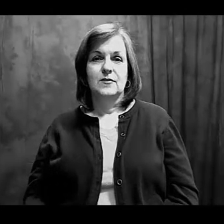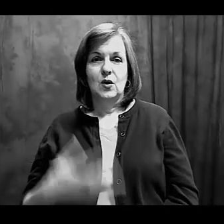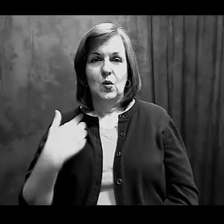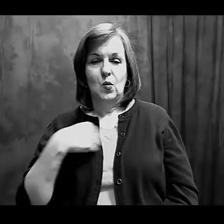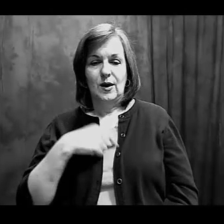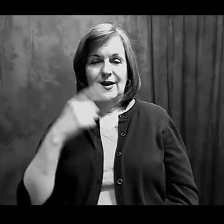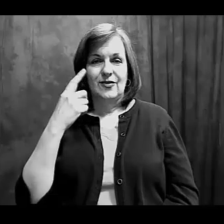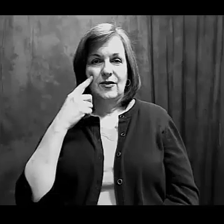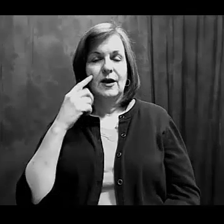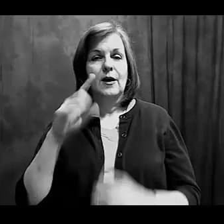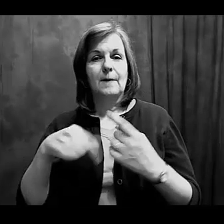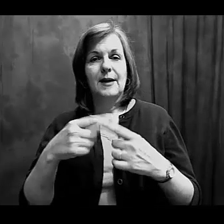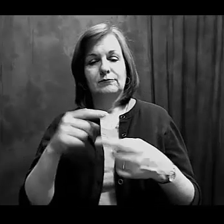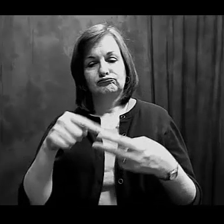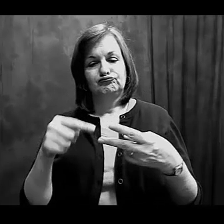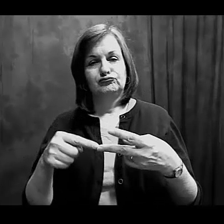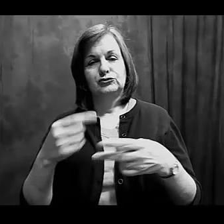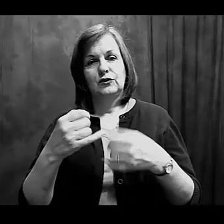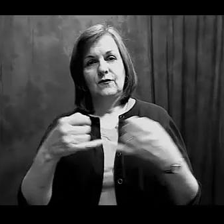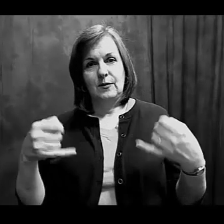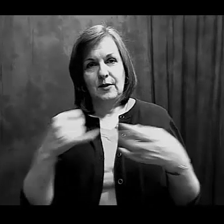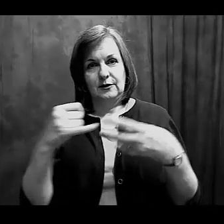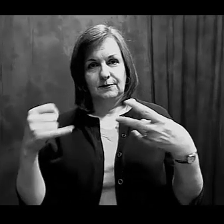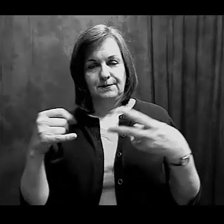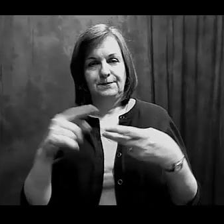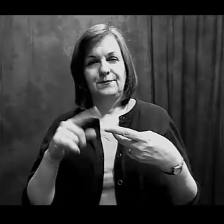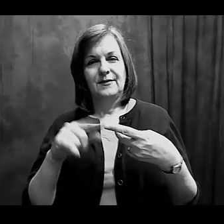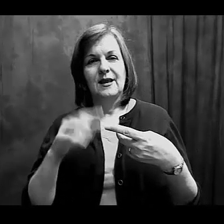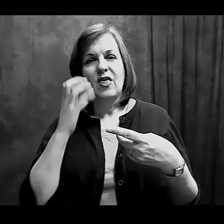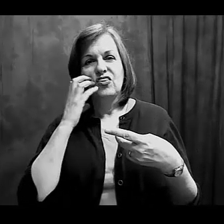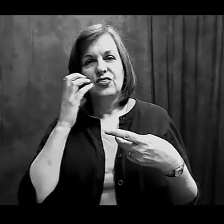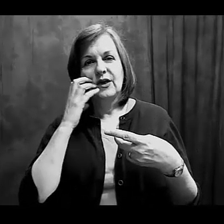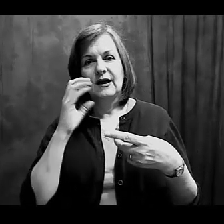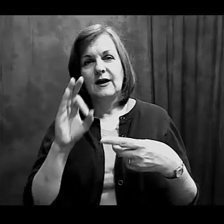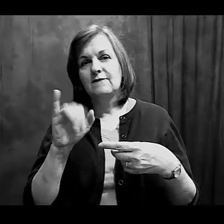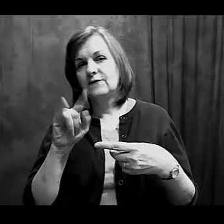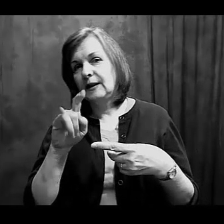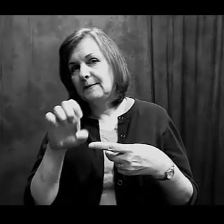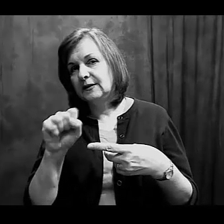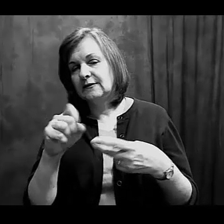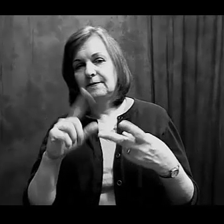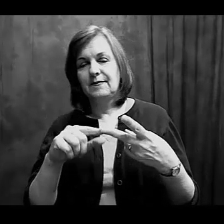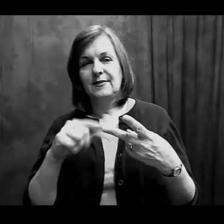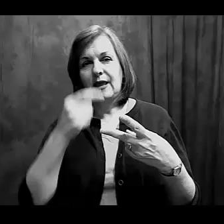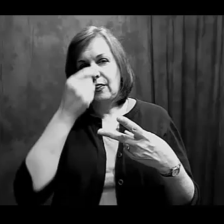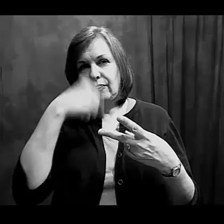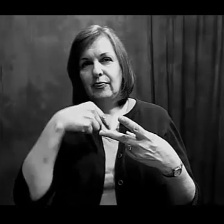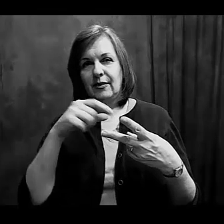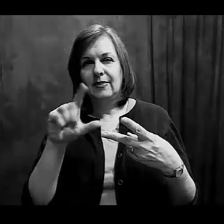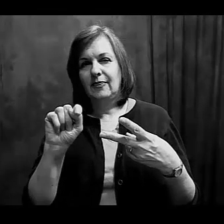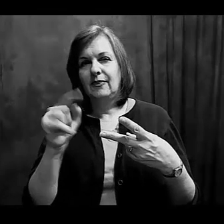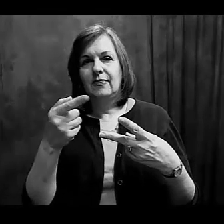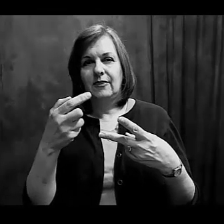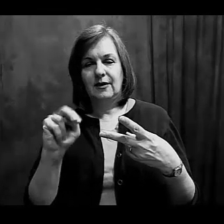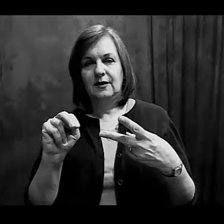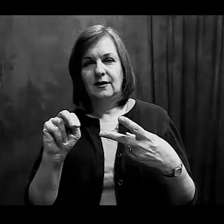going to be on thick filaments, and I'm going to show you these in a minute, and thin filaments.